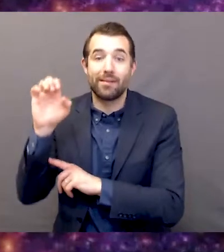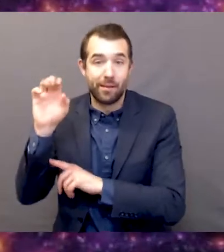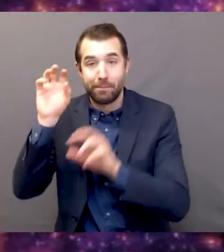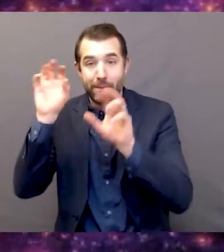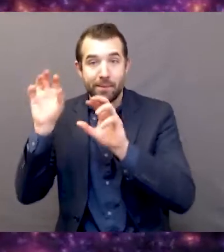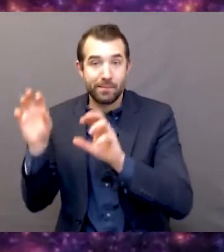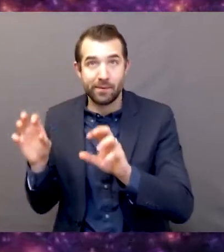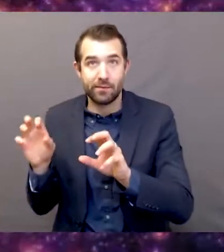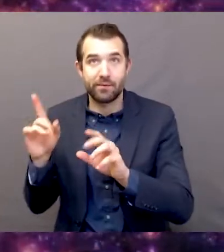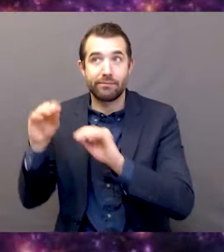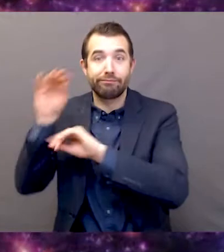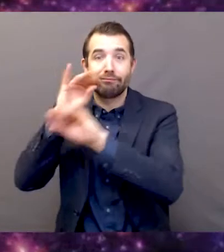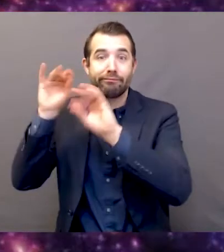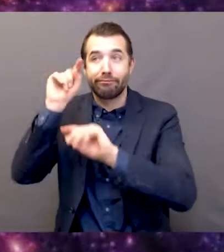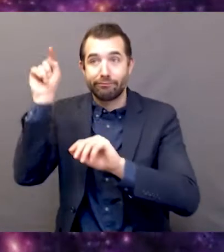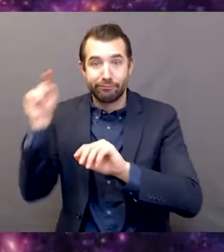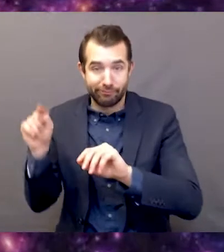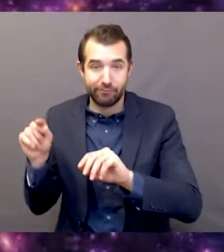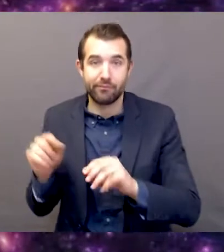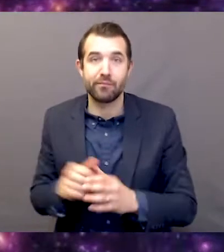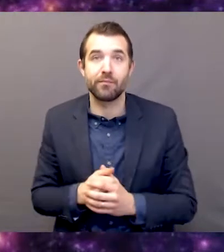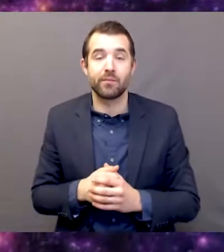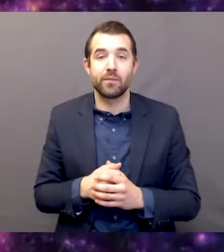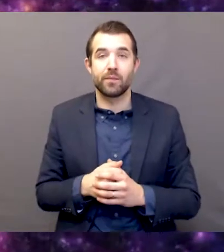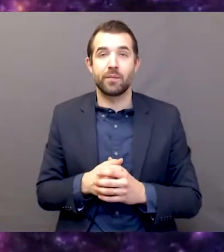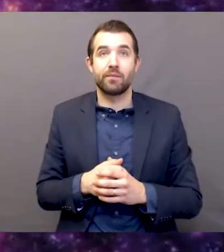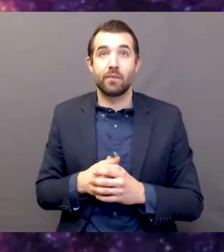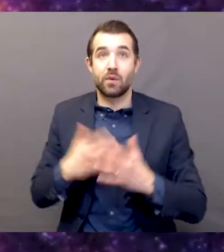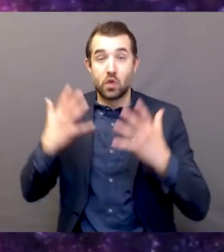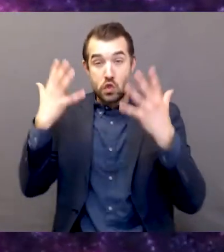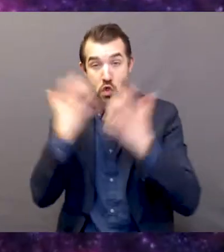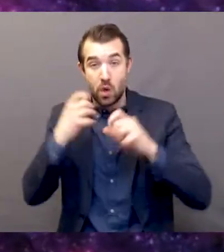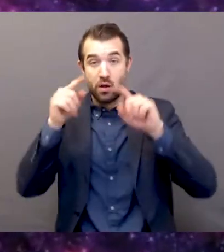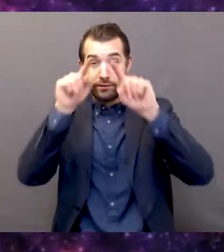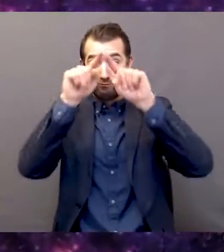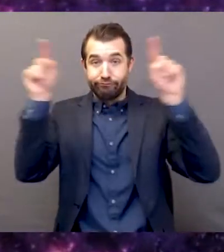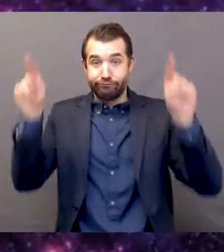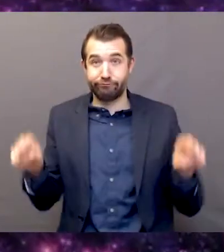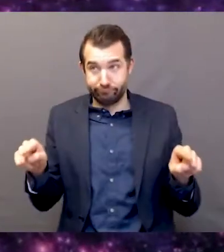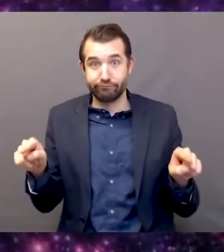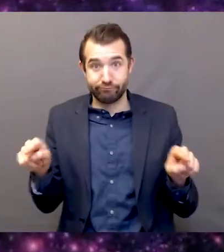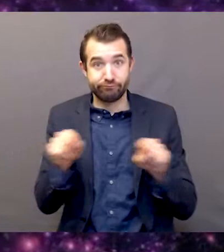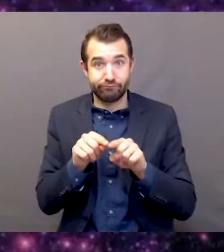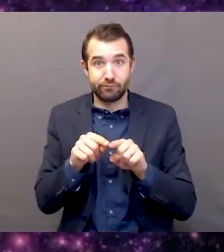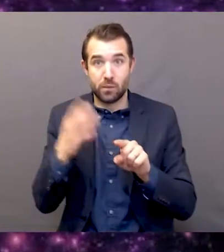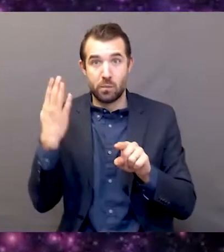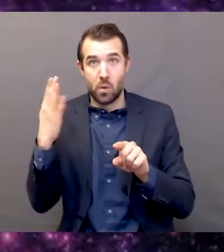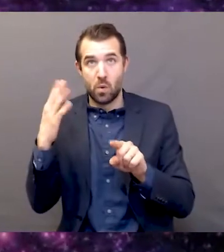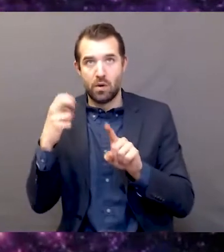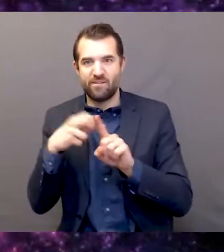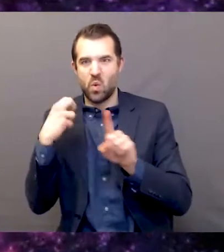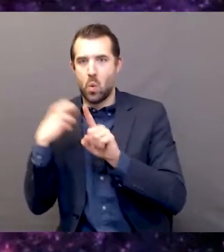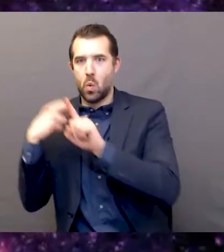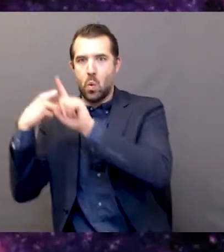the atmosphere. You can see one here, you see the depression, a little bit darker region here, darker from the blue is avoiding this